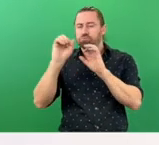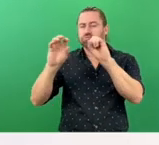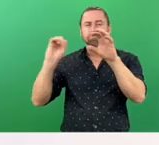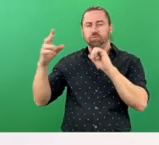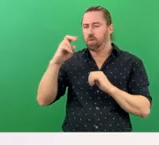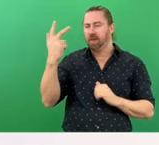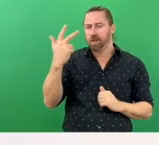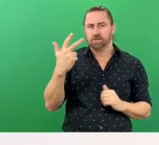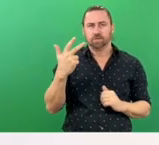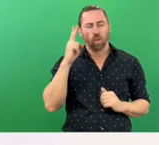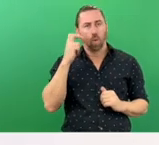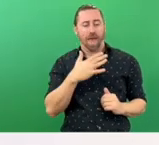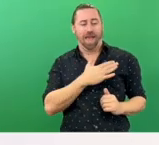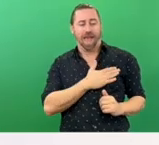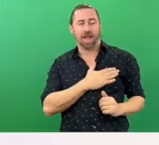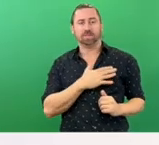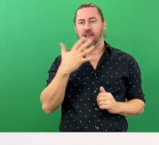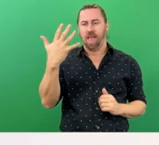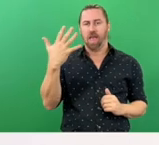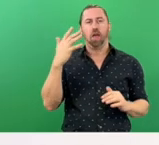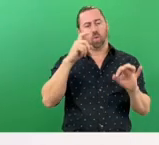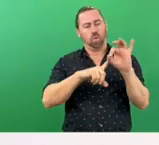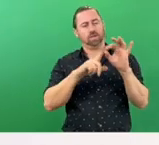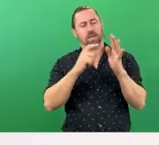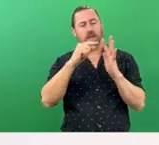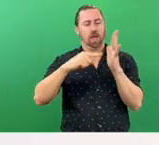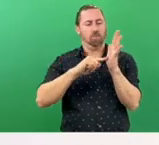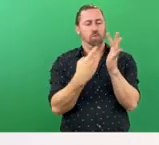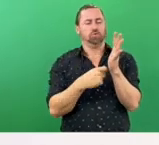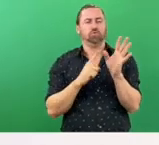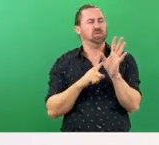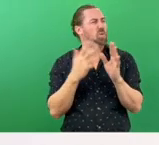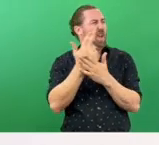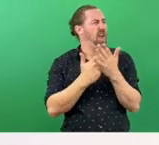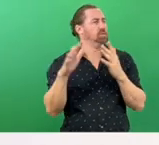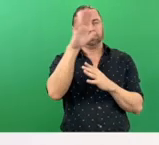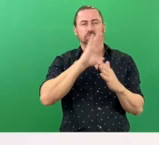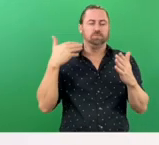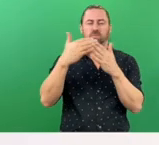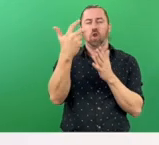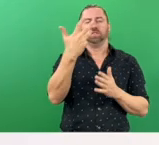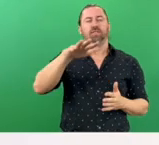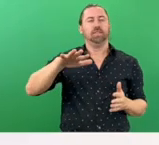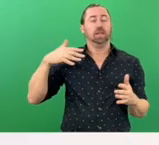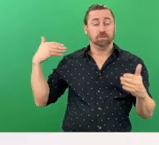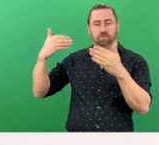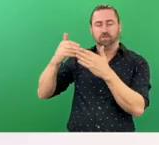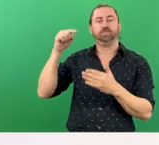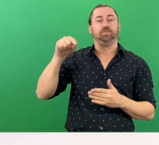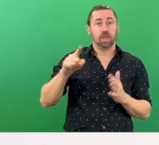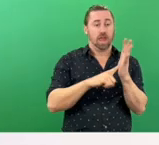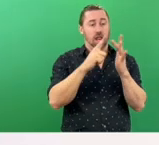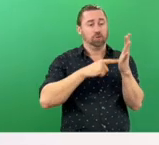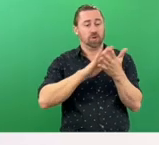end of 2018 called With Heart and Hand, Queensland pottery, or art pottery in Queensland up till 1950. And L.J. Harvey